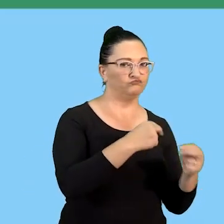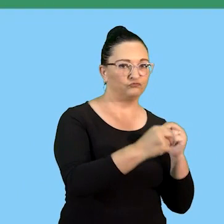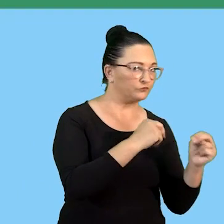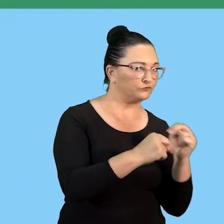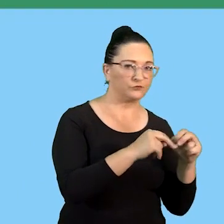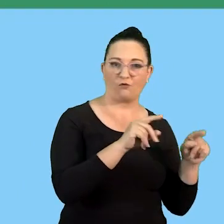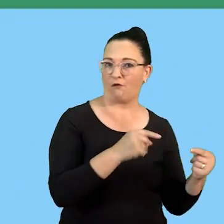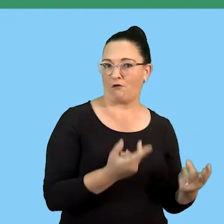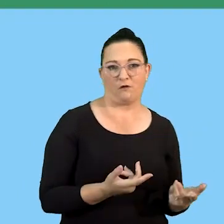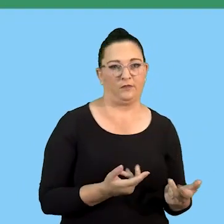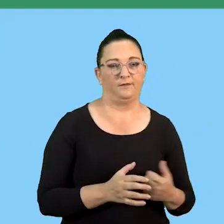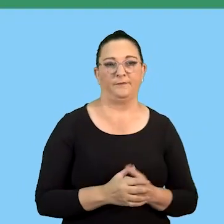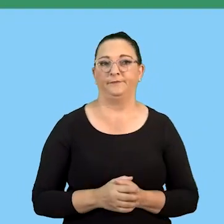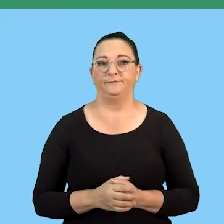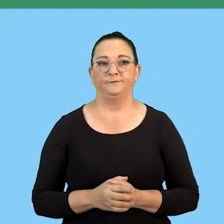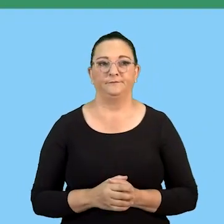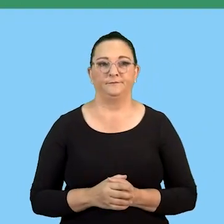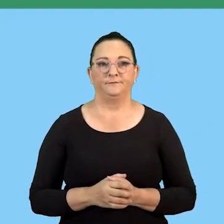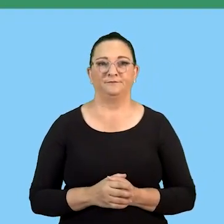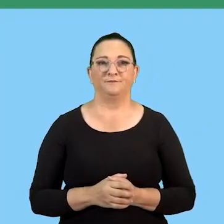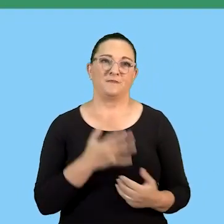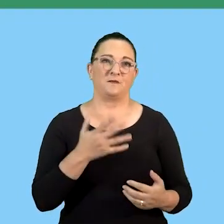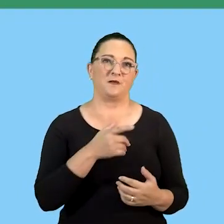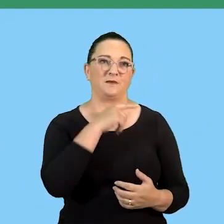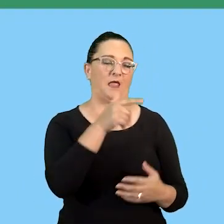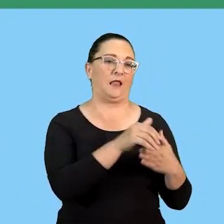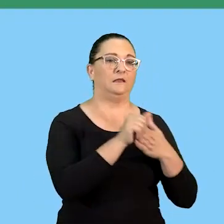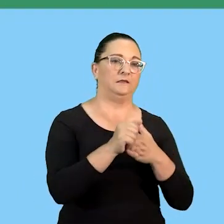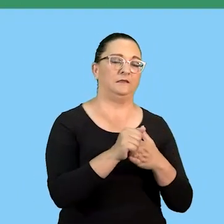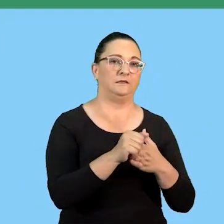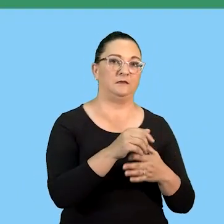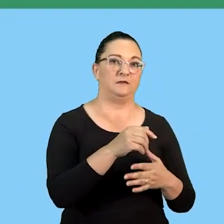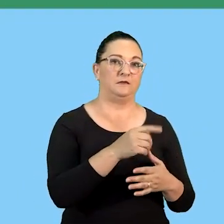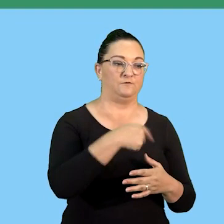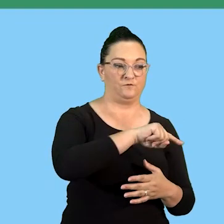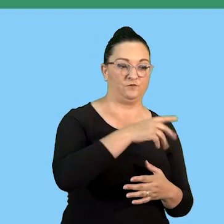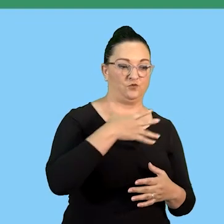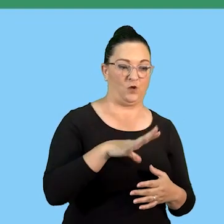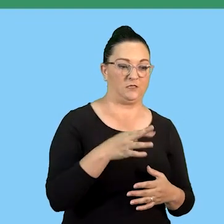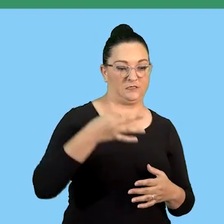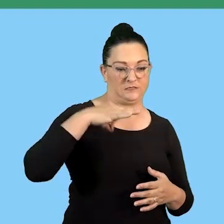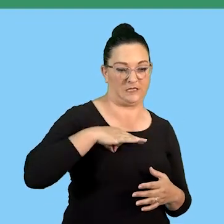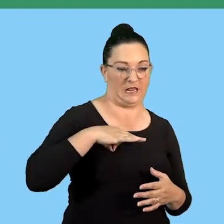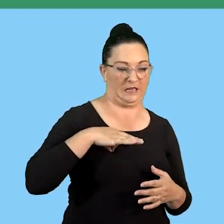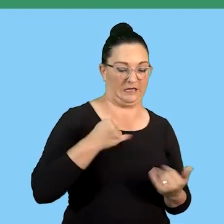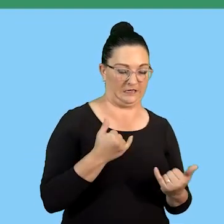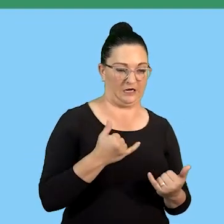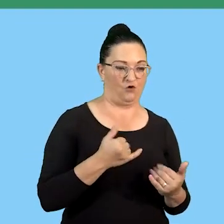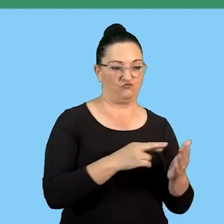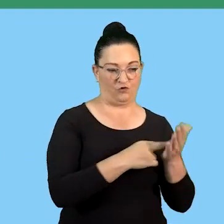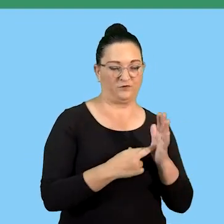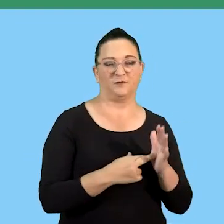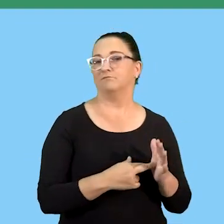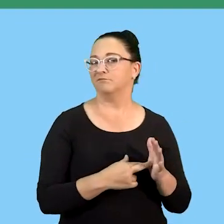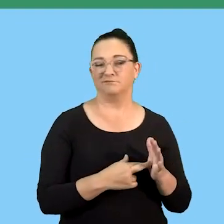to the forum and speak to the representative there to say, please go and represent us with regards to the salaries and wages.